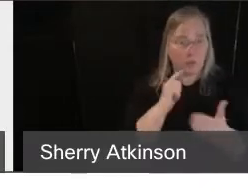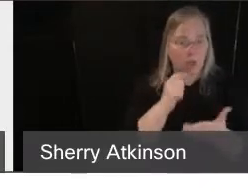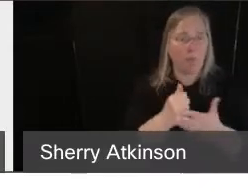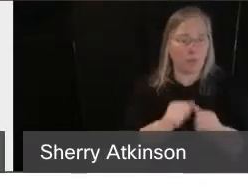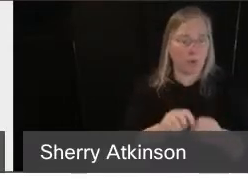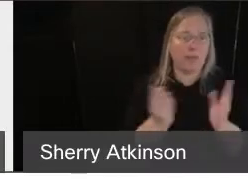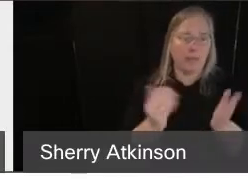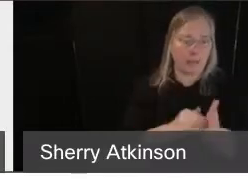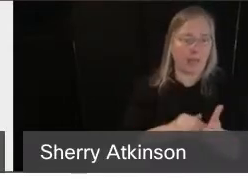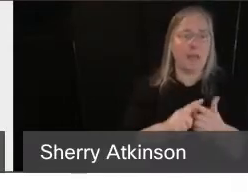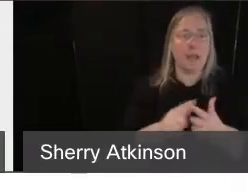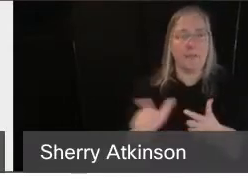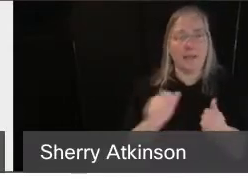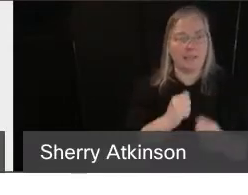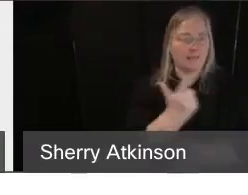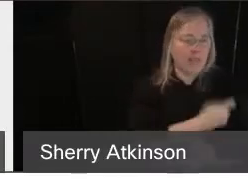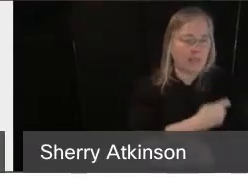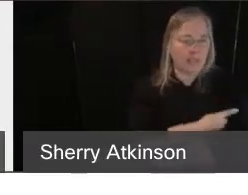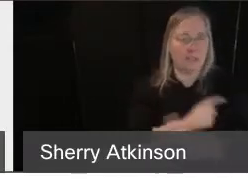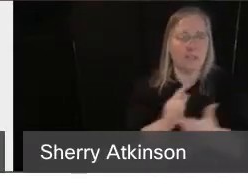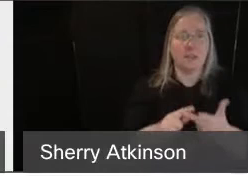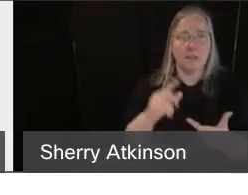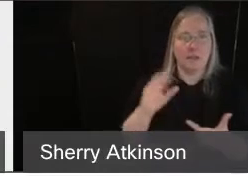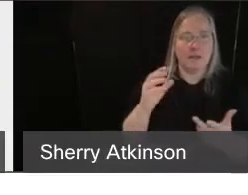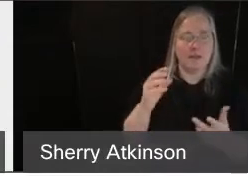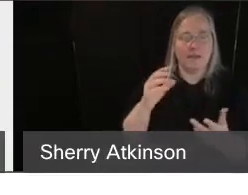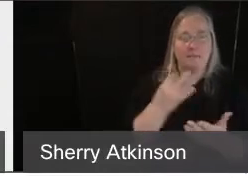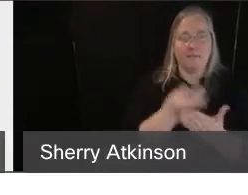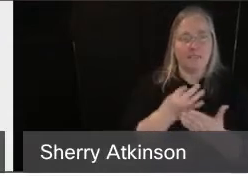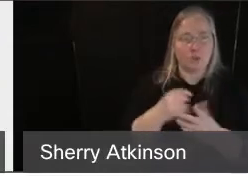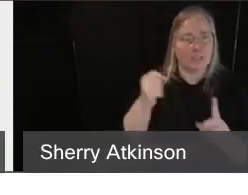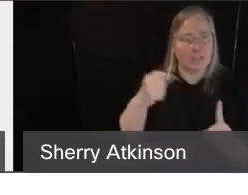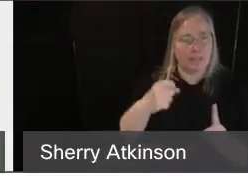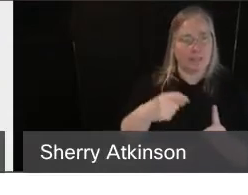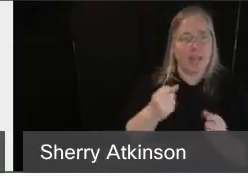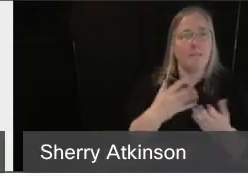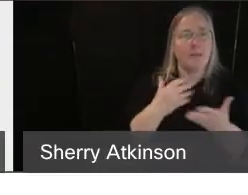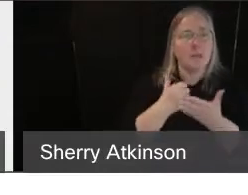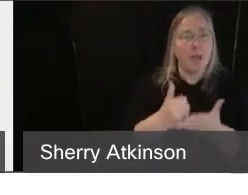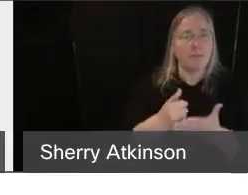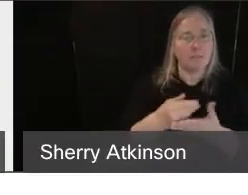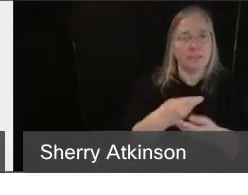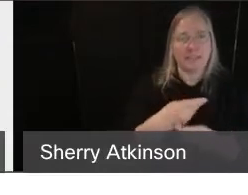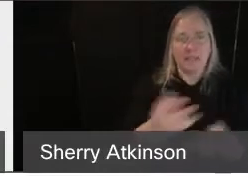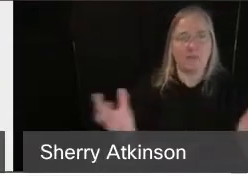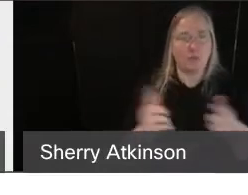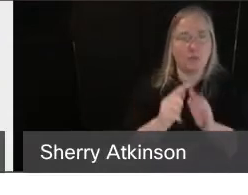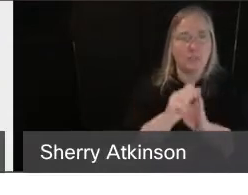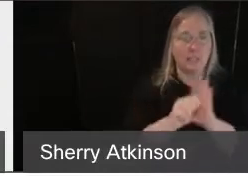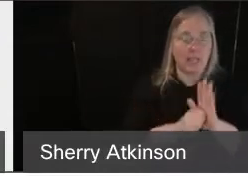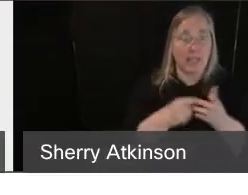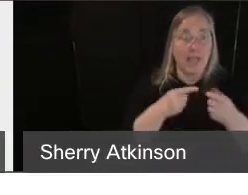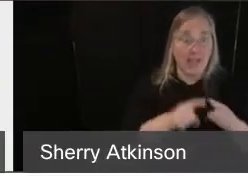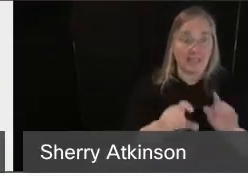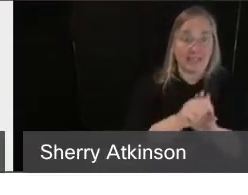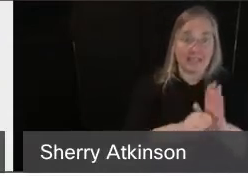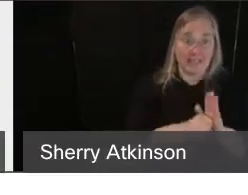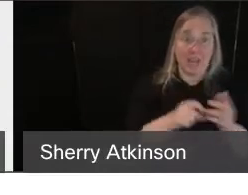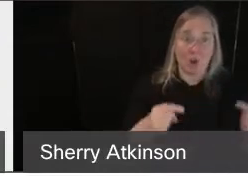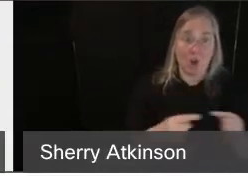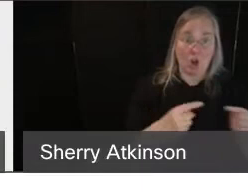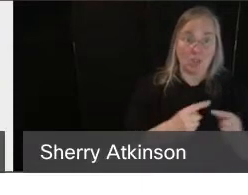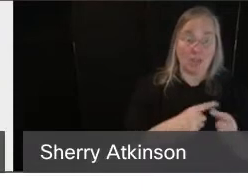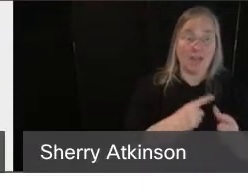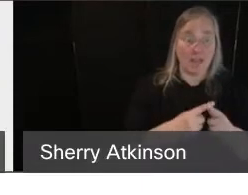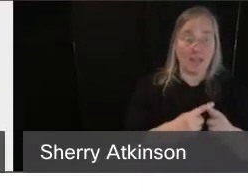stimulus, how much federal aid goes to the states, because as the state hurts, they spend and support